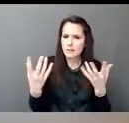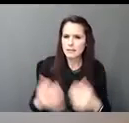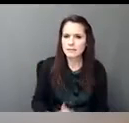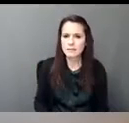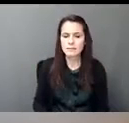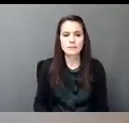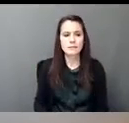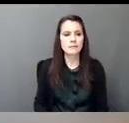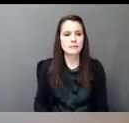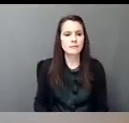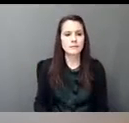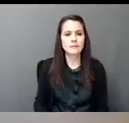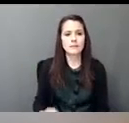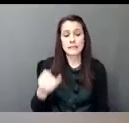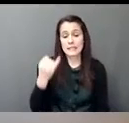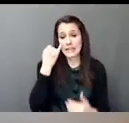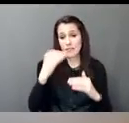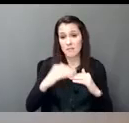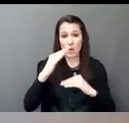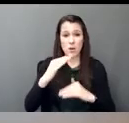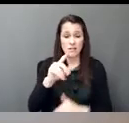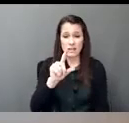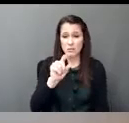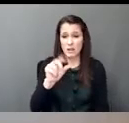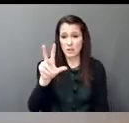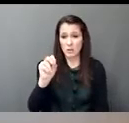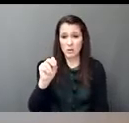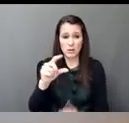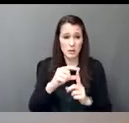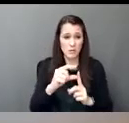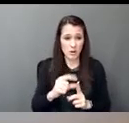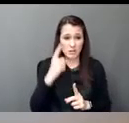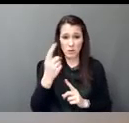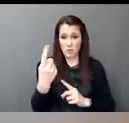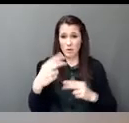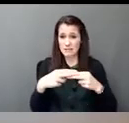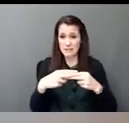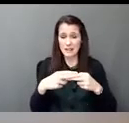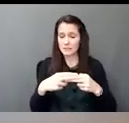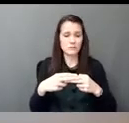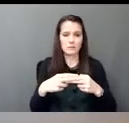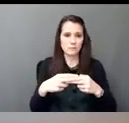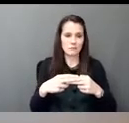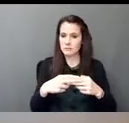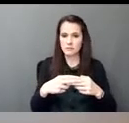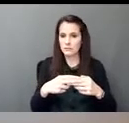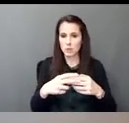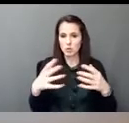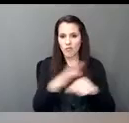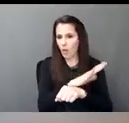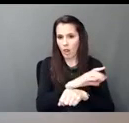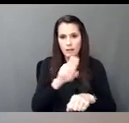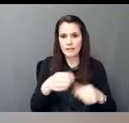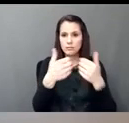If you have more than 20 or 30 words on a slide, that slide is too busy and it needs to be broken up into